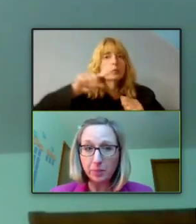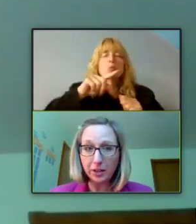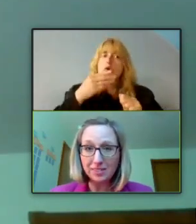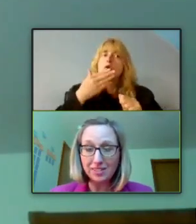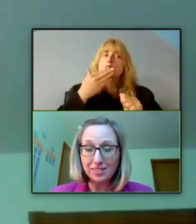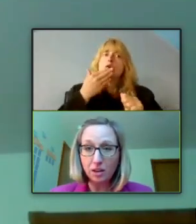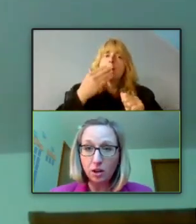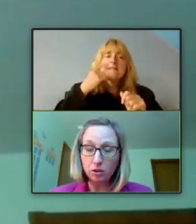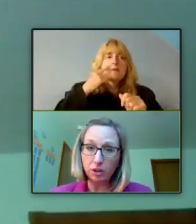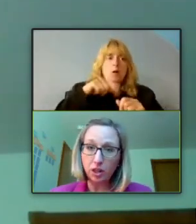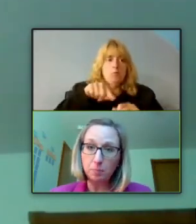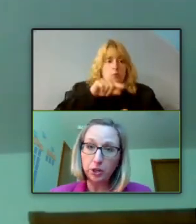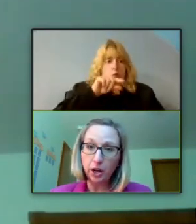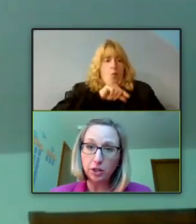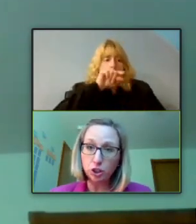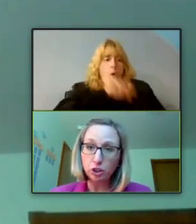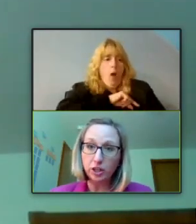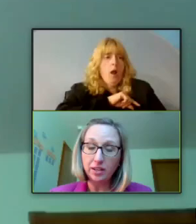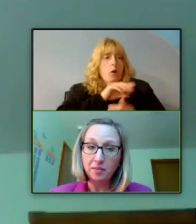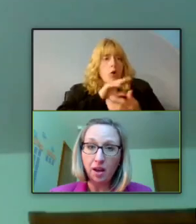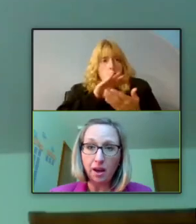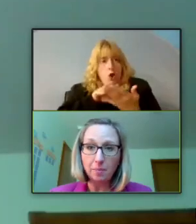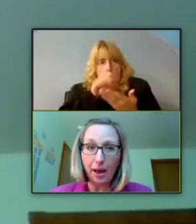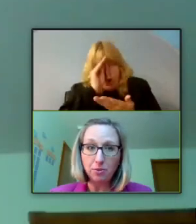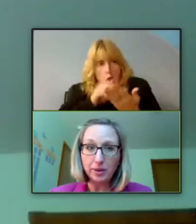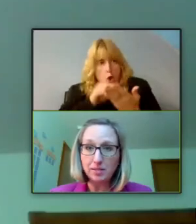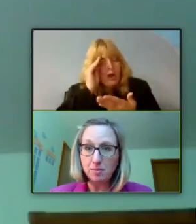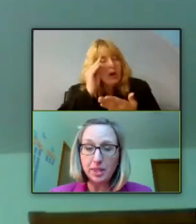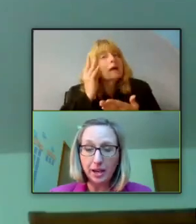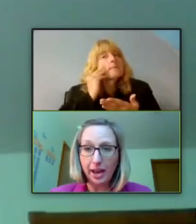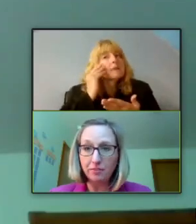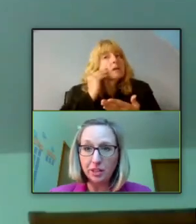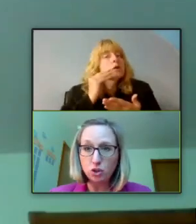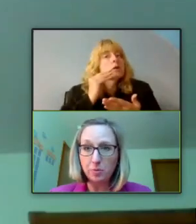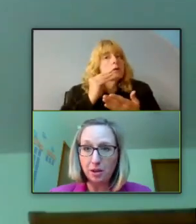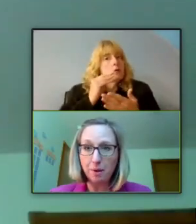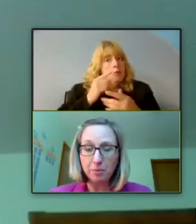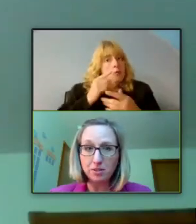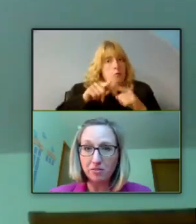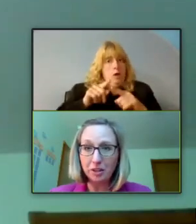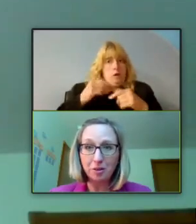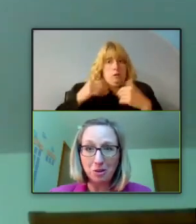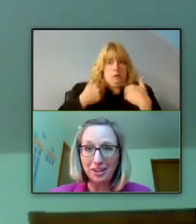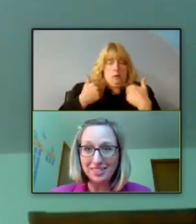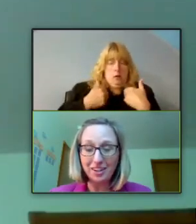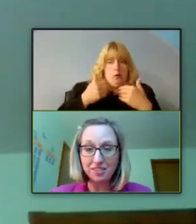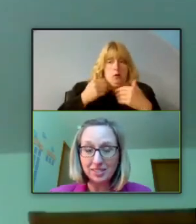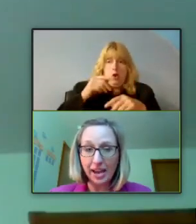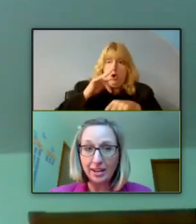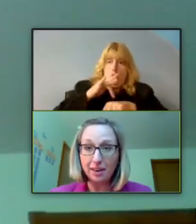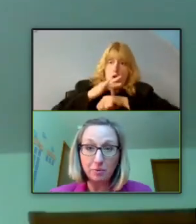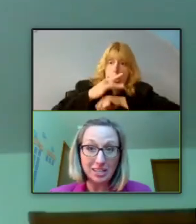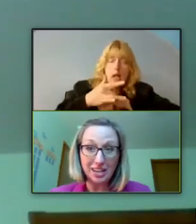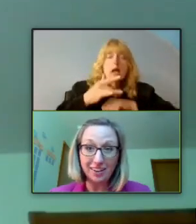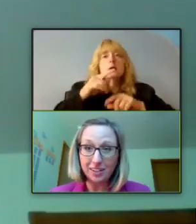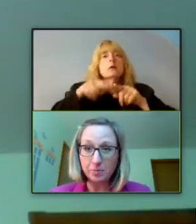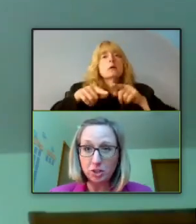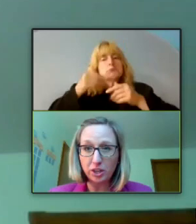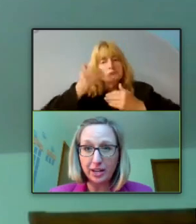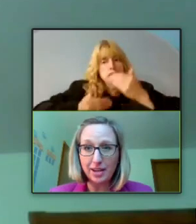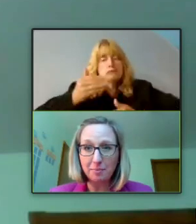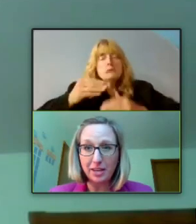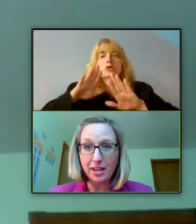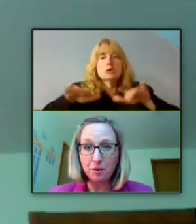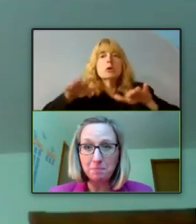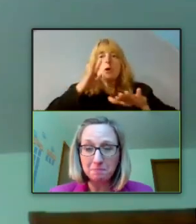learning experiences, really put our children on a pathway to be the kind of contributing members of our communities and our society that we need,